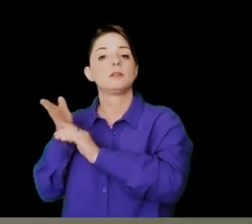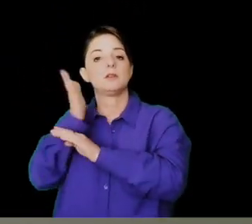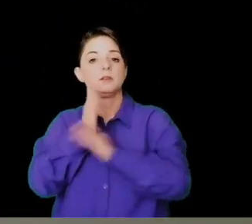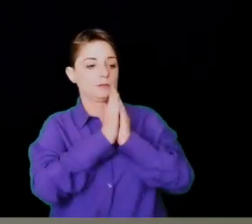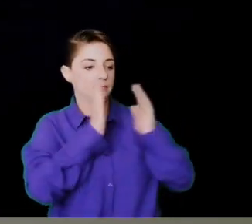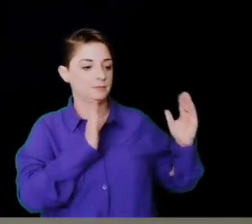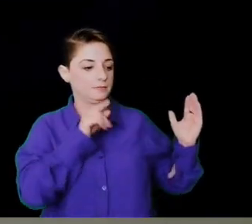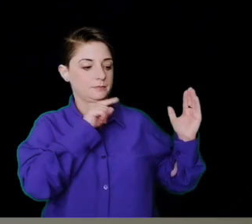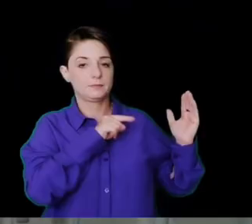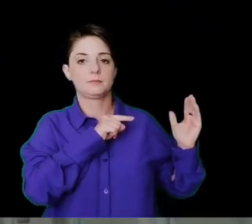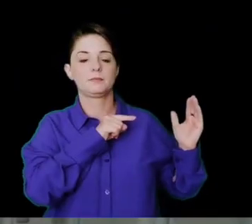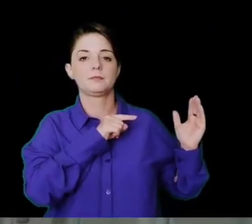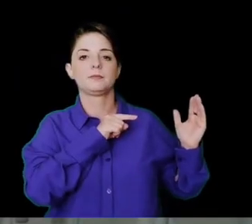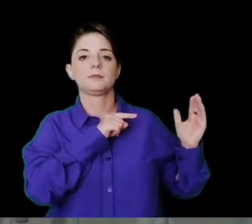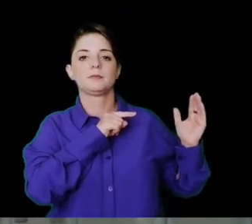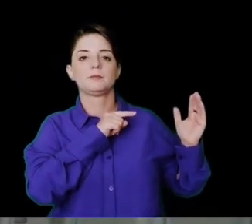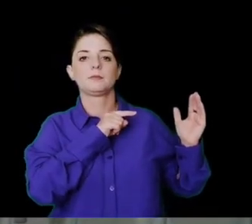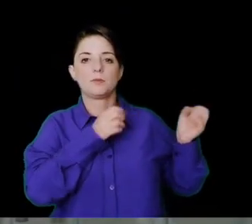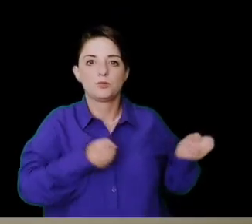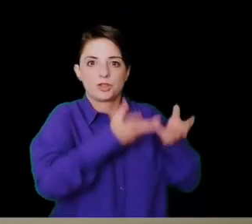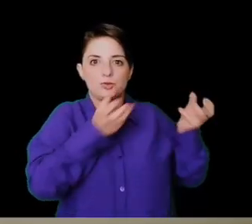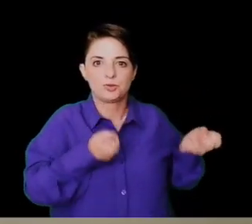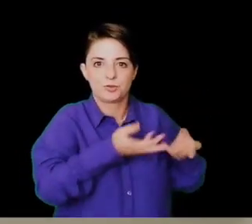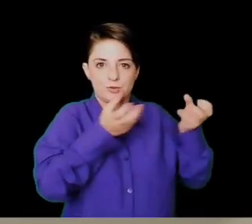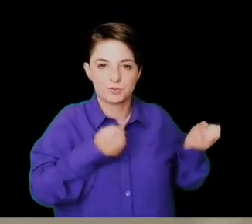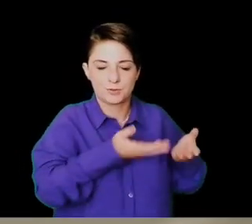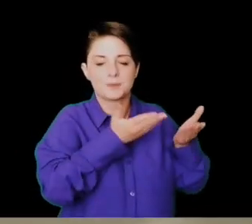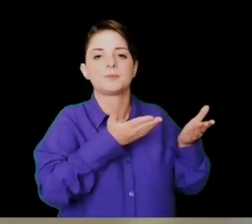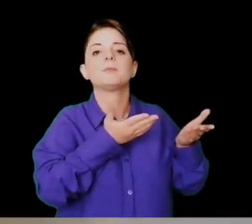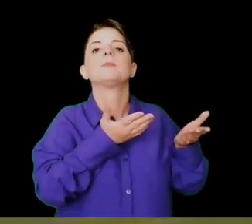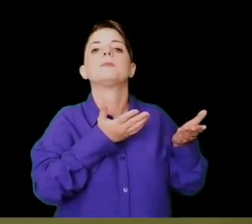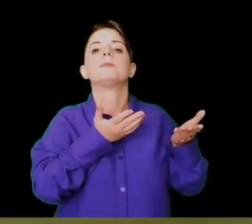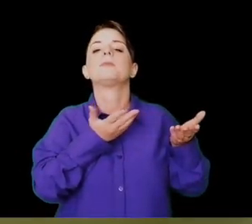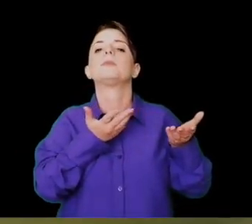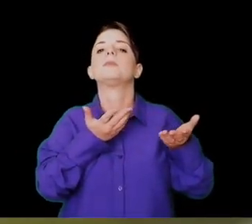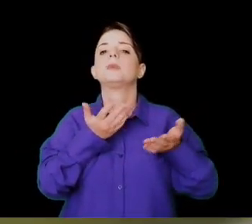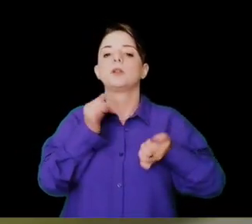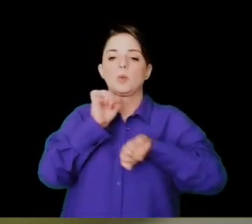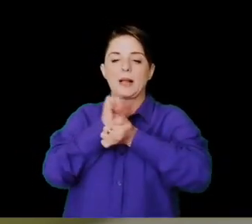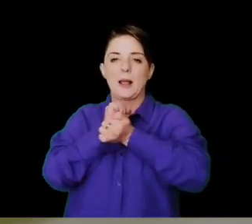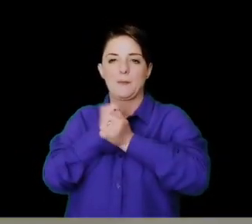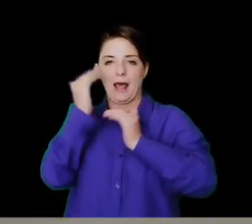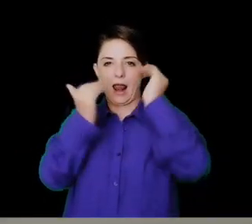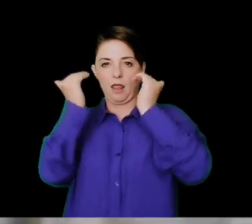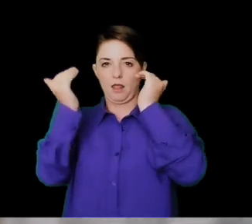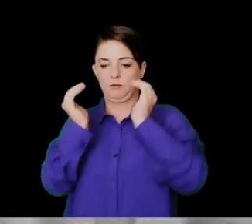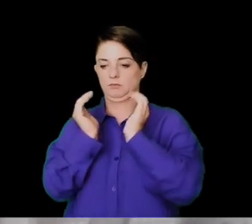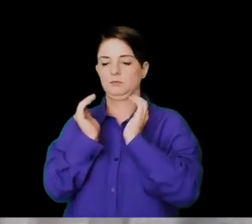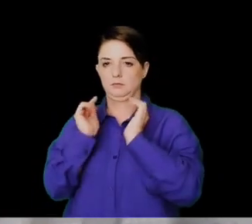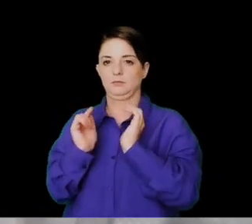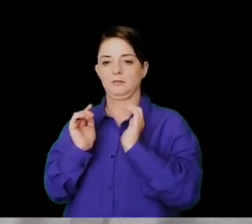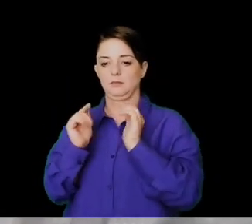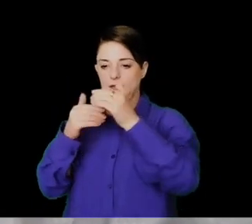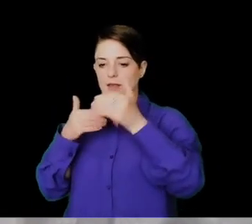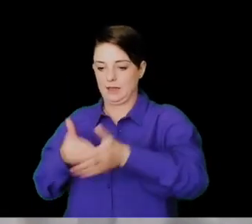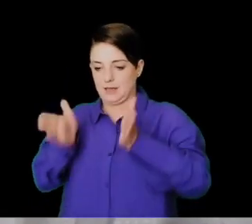oysters, and the other side is where we do the production. So we keep our adult oysters here